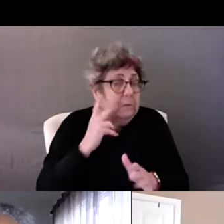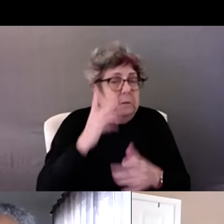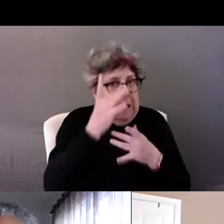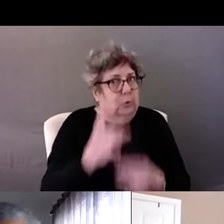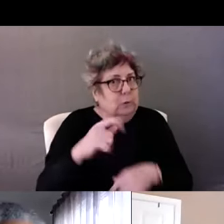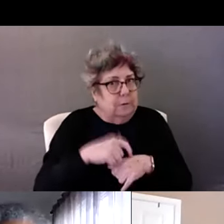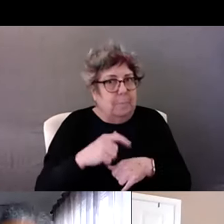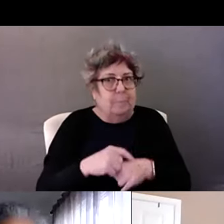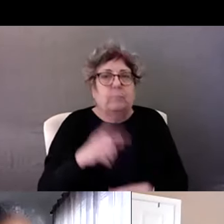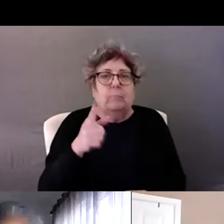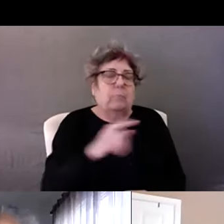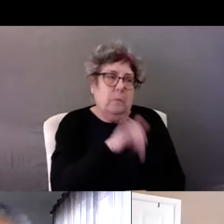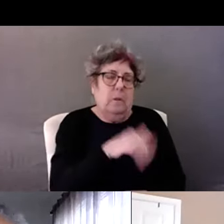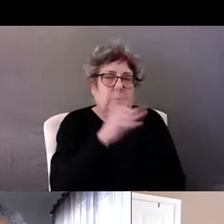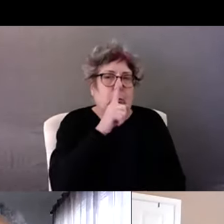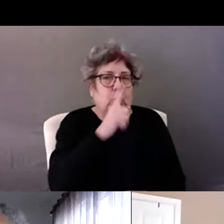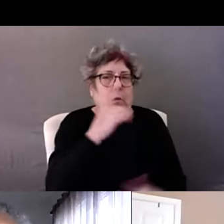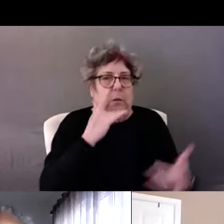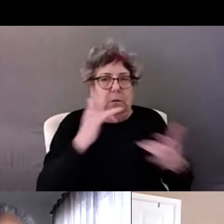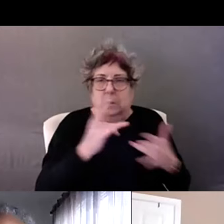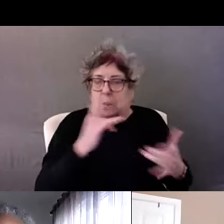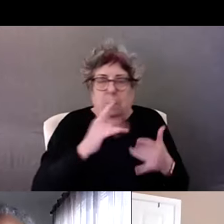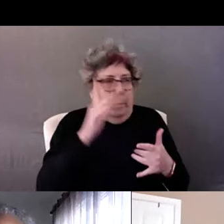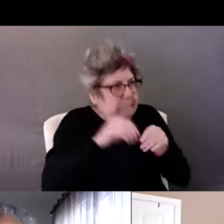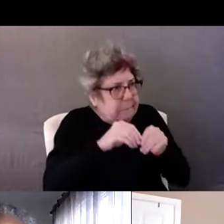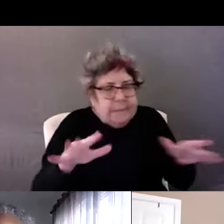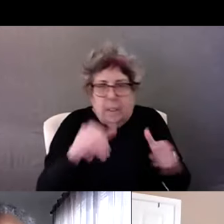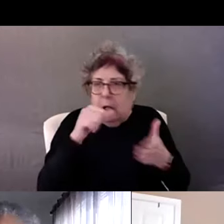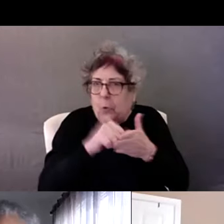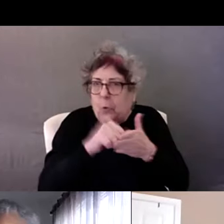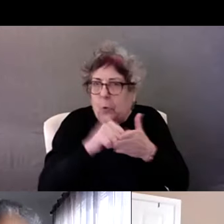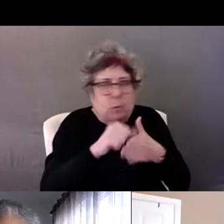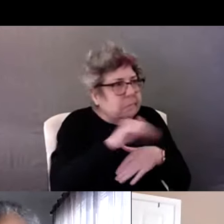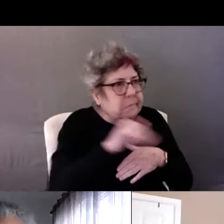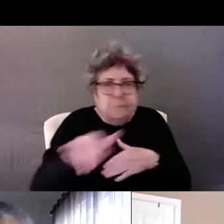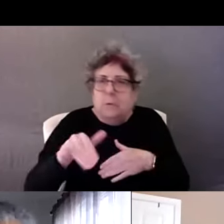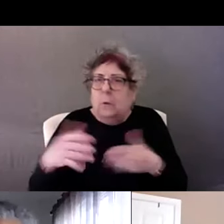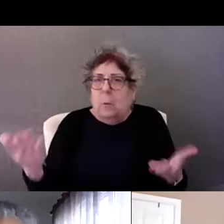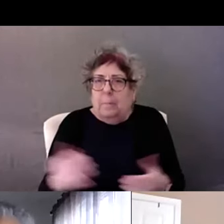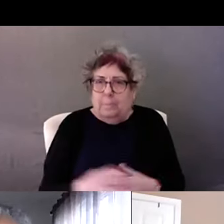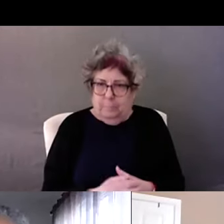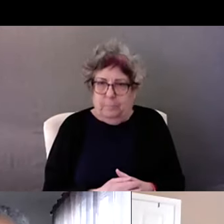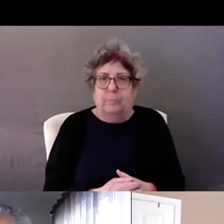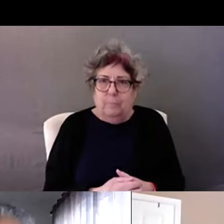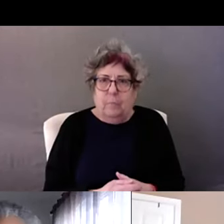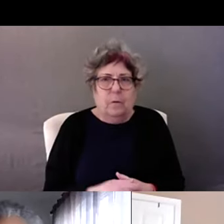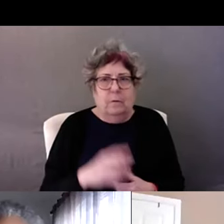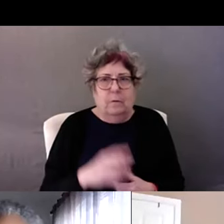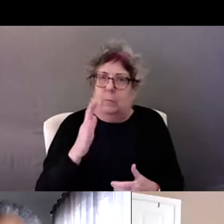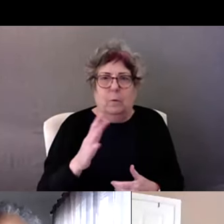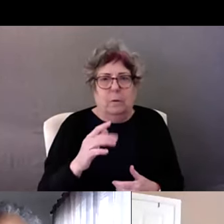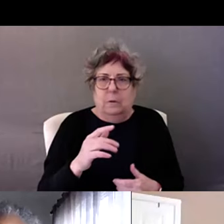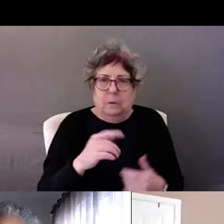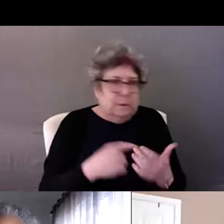real concern. Will they be sending out notices or things of that sort? And even I'll throw the idea out, don't need to discuss it, have we